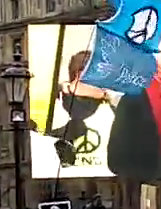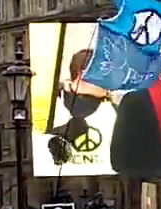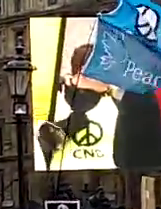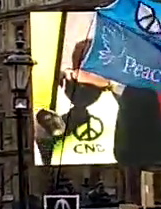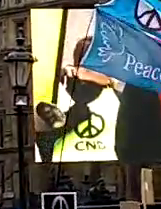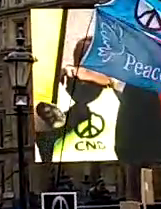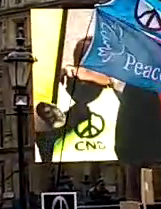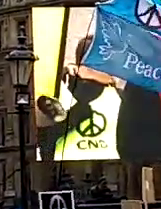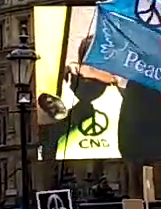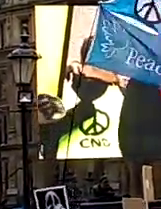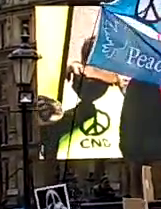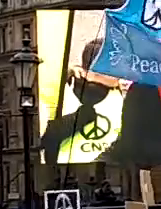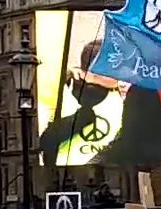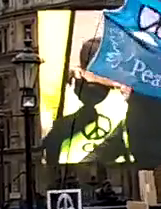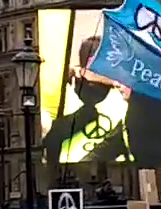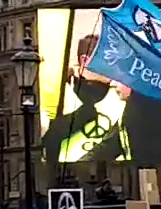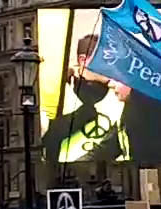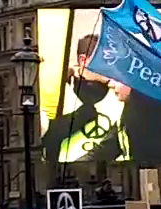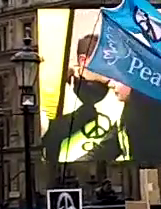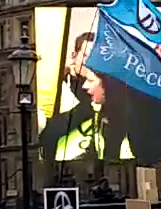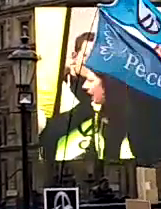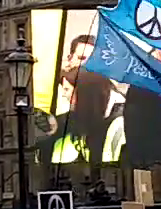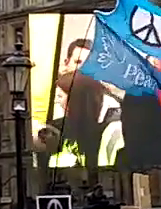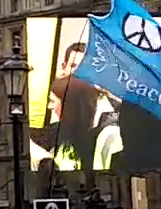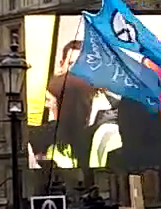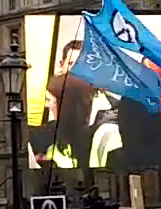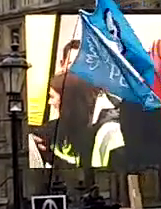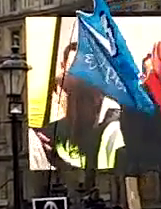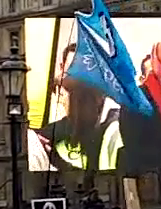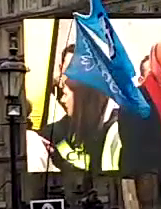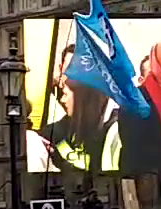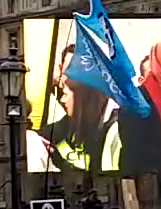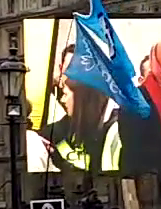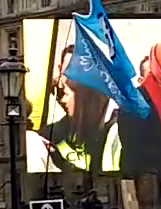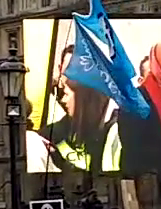Ladies and gentlemen, dear friends, peace to you all.